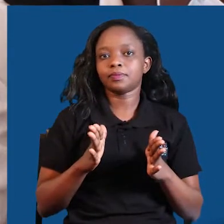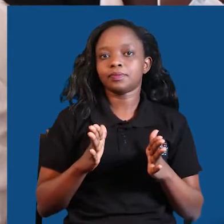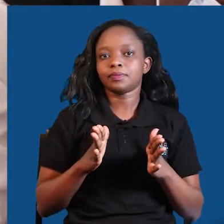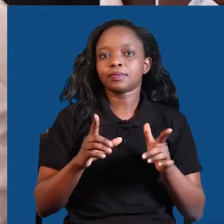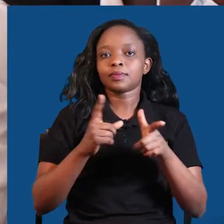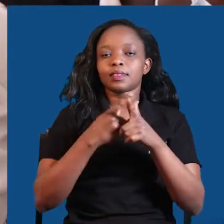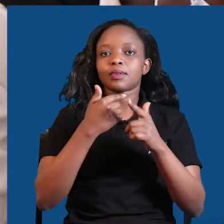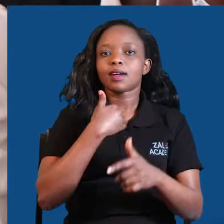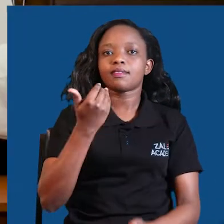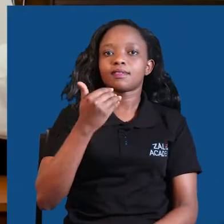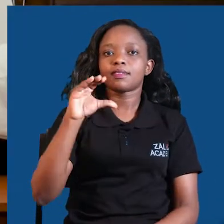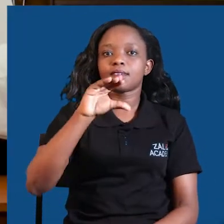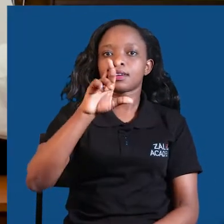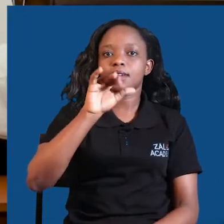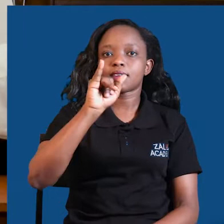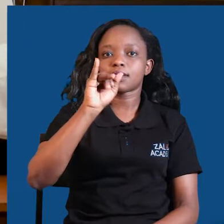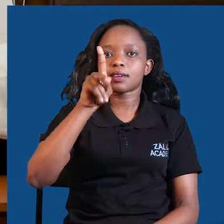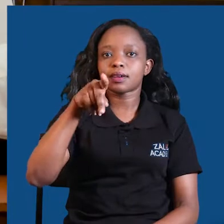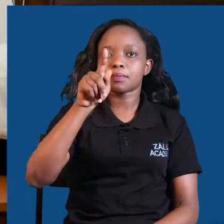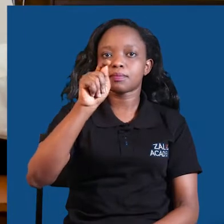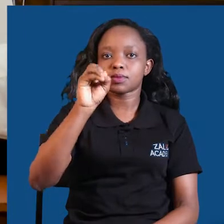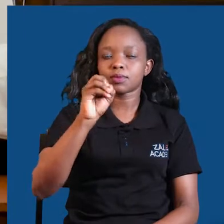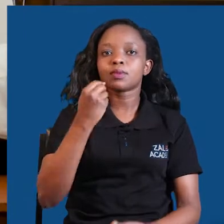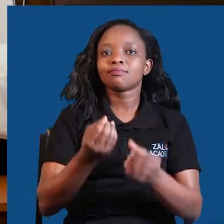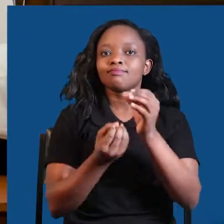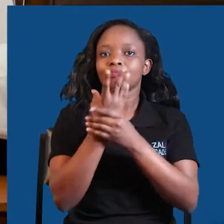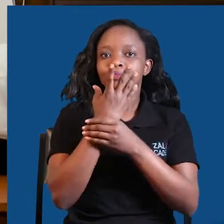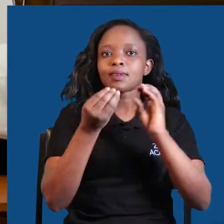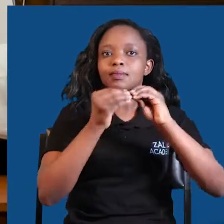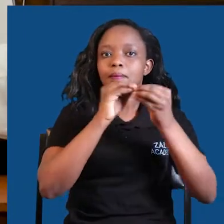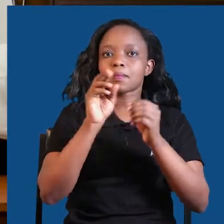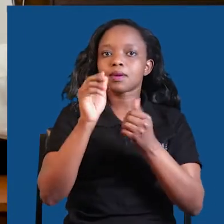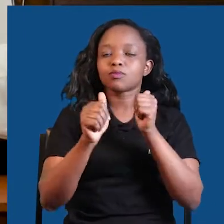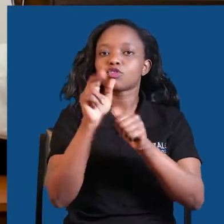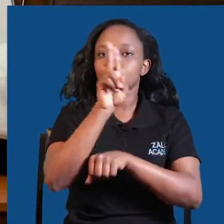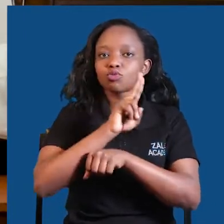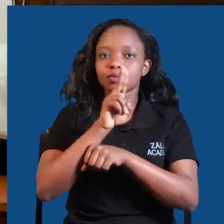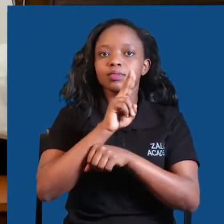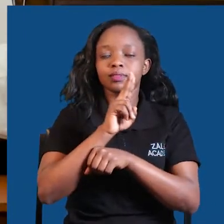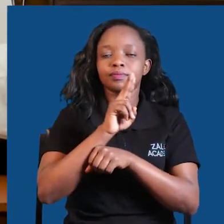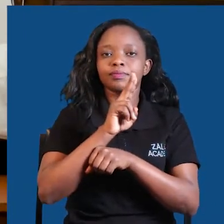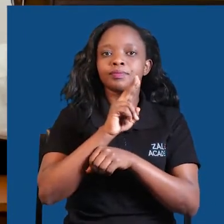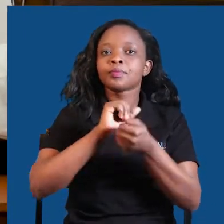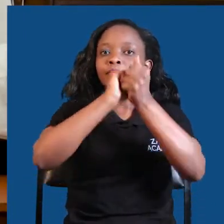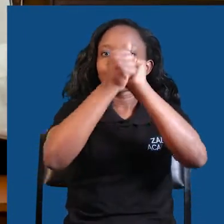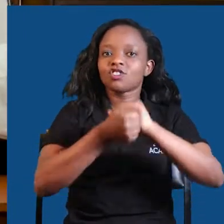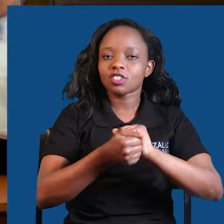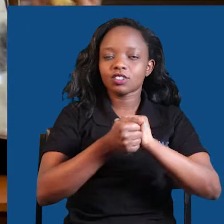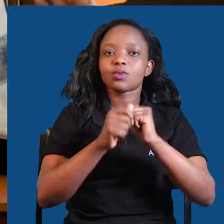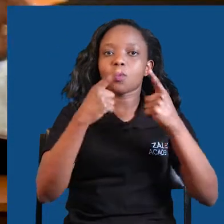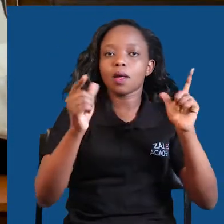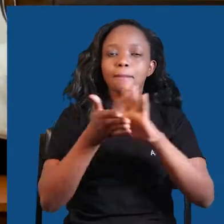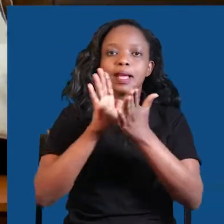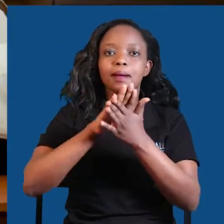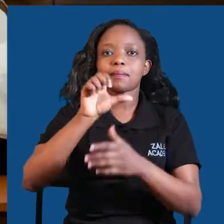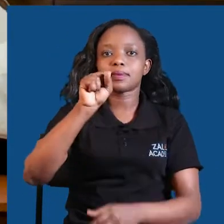have cryptographers. These are guys who are coming up with algorithms that are used in encryption. Encryption ni kuchange